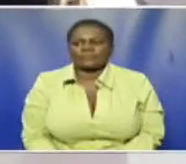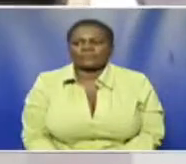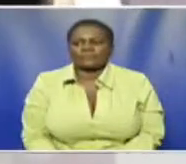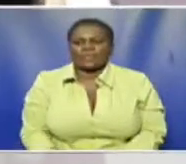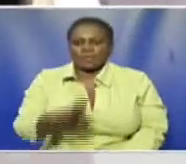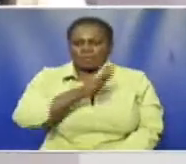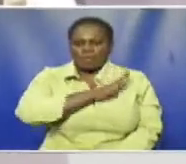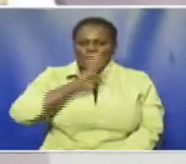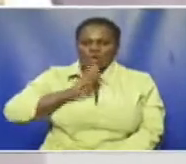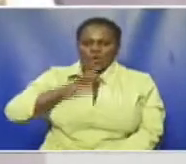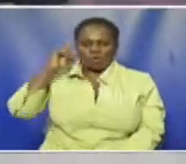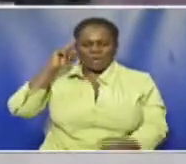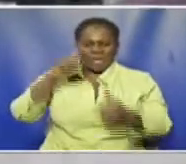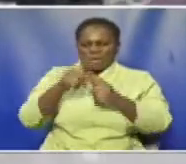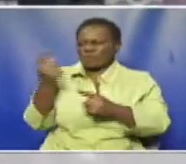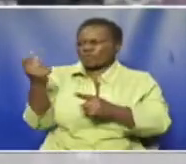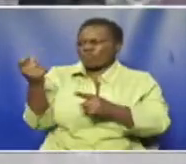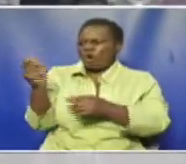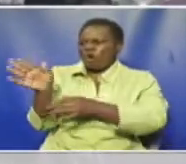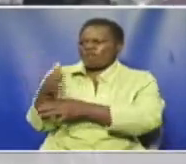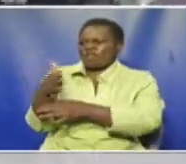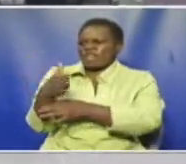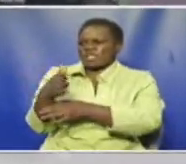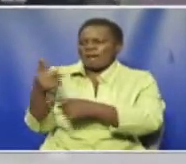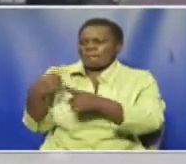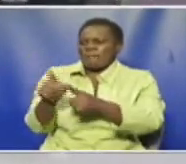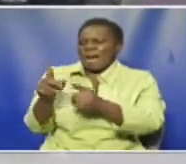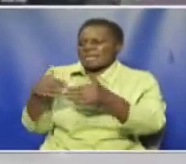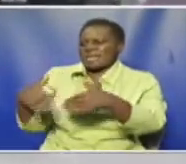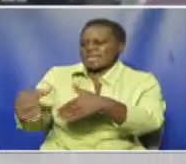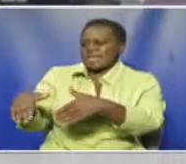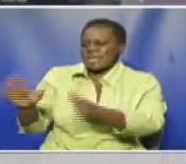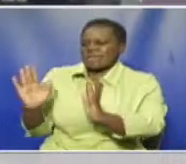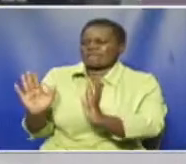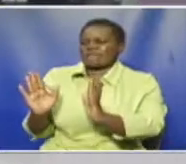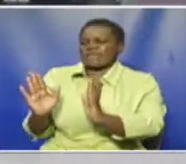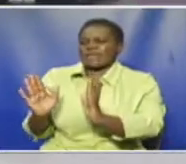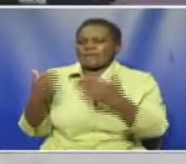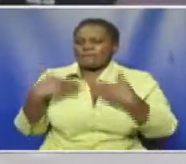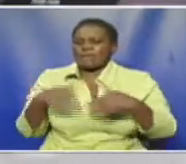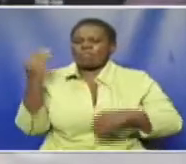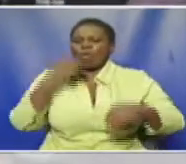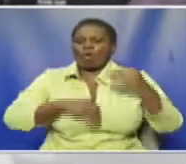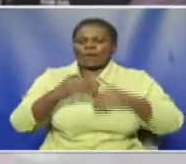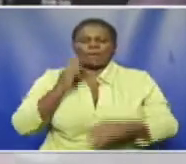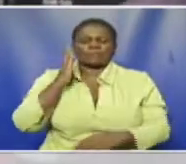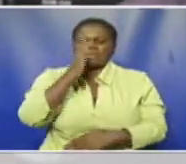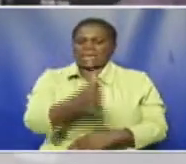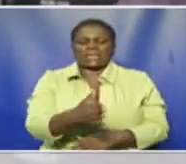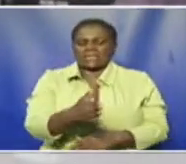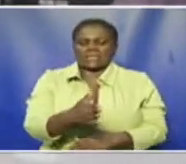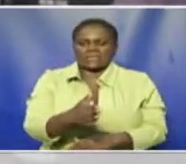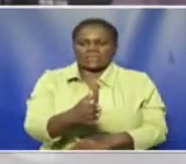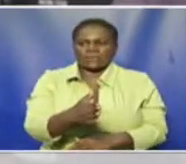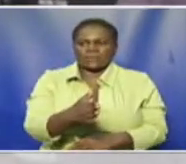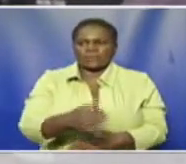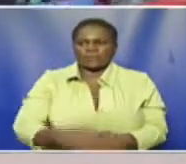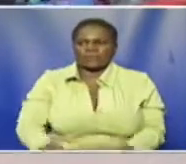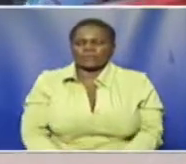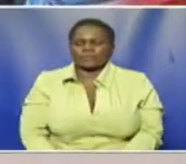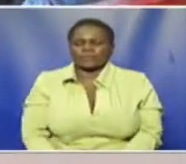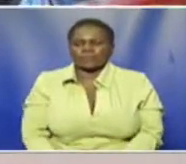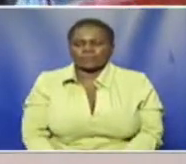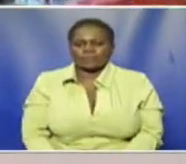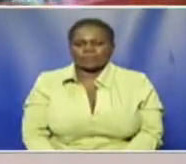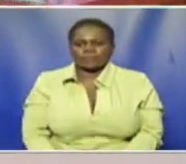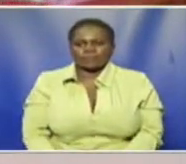is targeting the small fish and not dealing with those linked directly with the COVID-19 commodity scandal in its restructuring